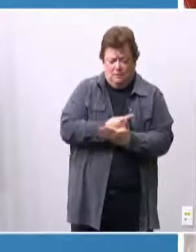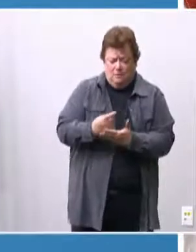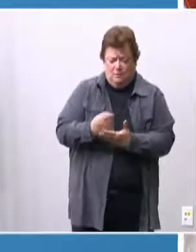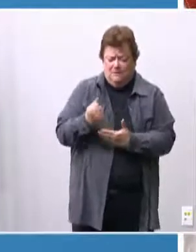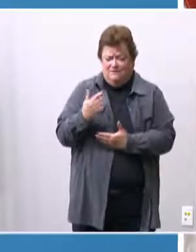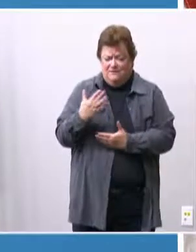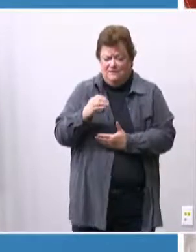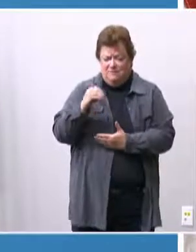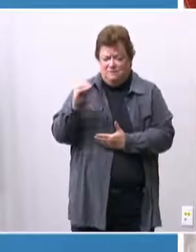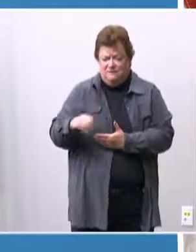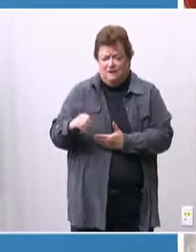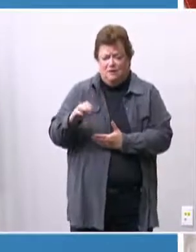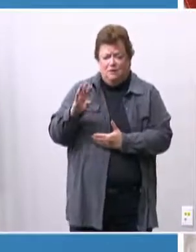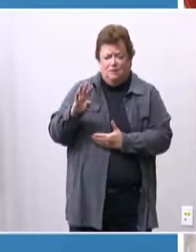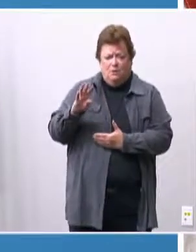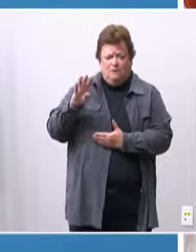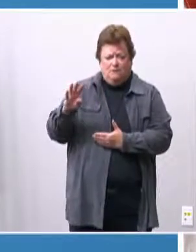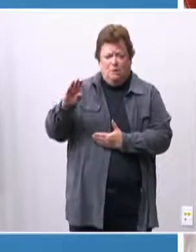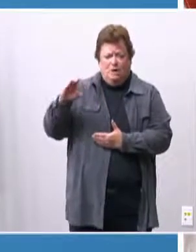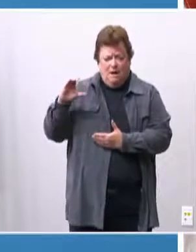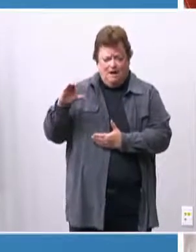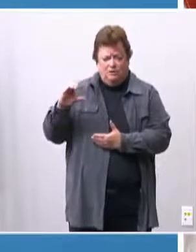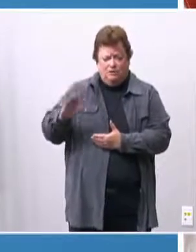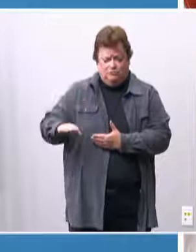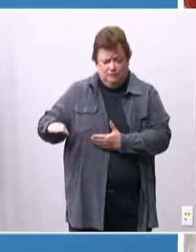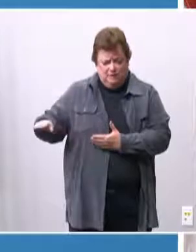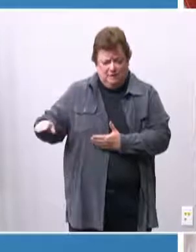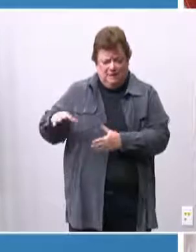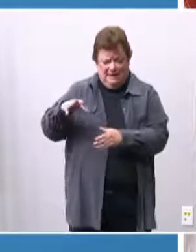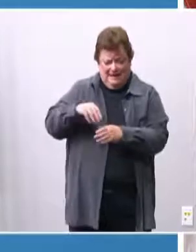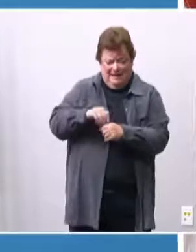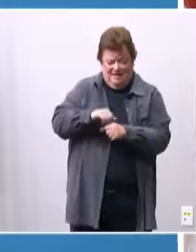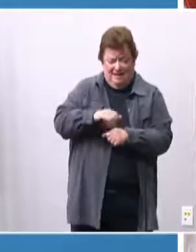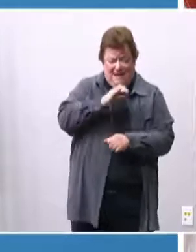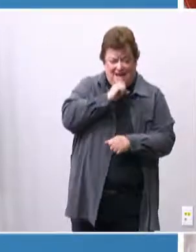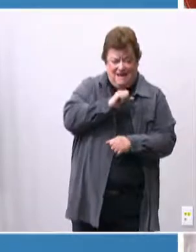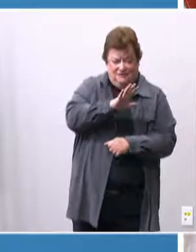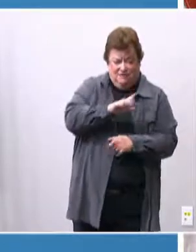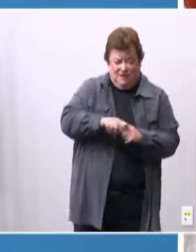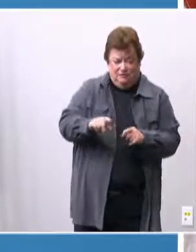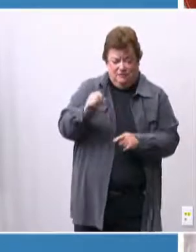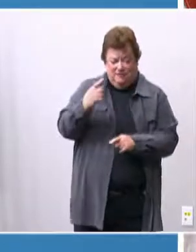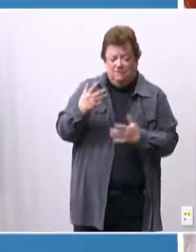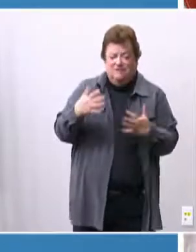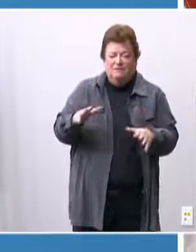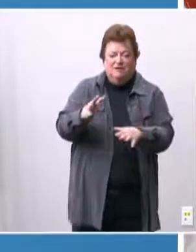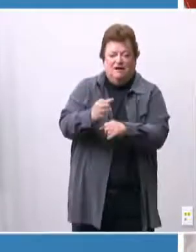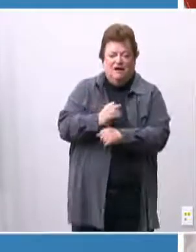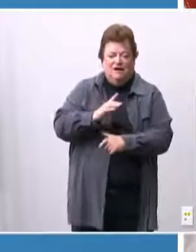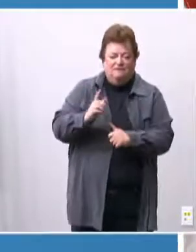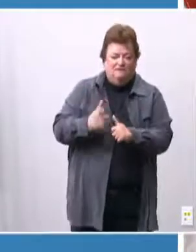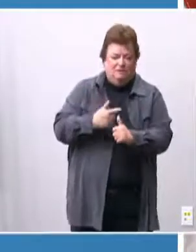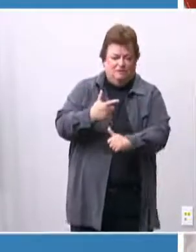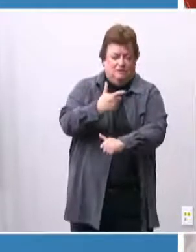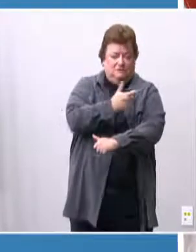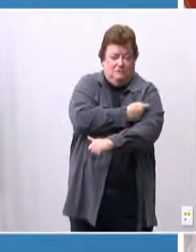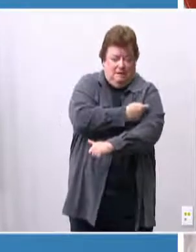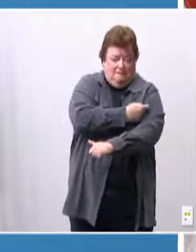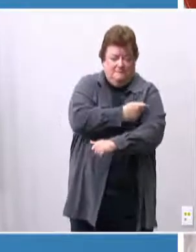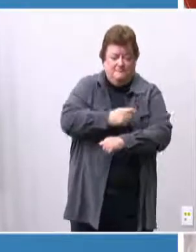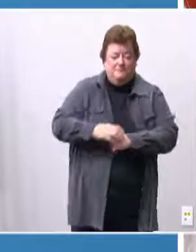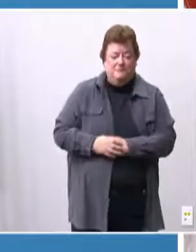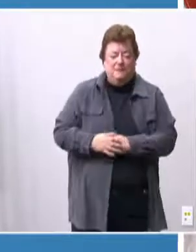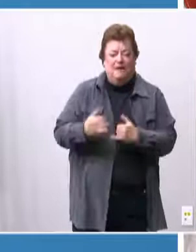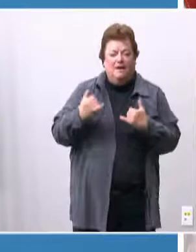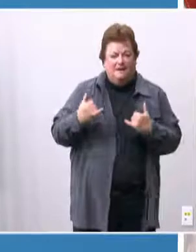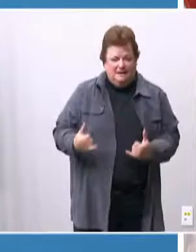or 4,400 Lancaster County children in that age group received their first dose of COVID-19 vaccine and